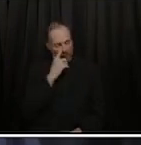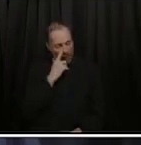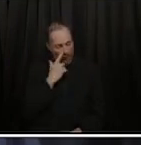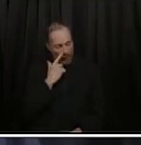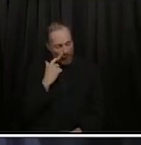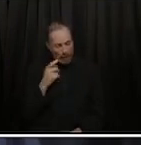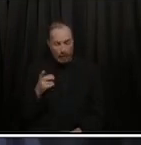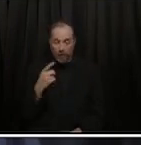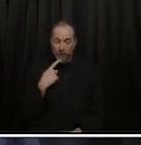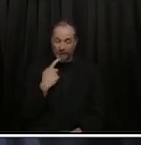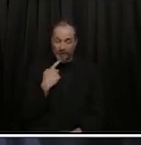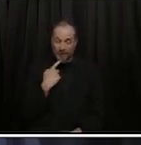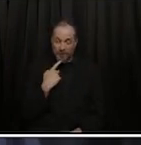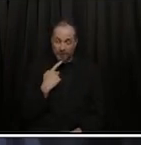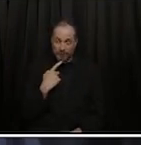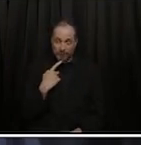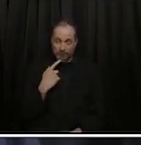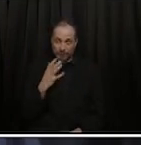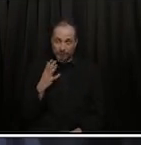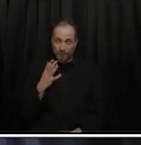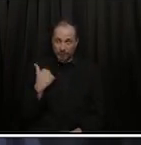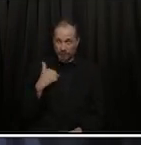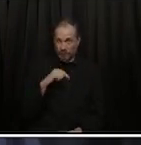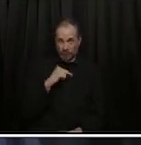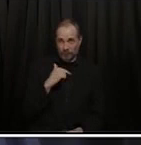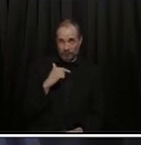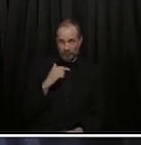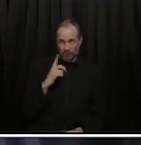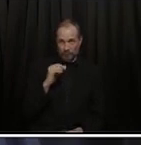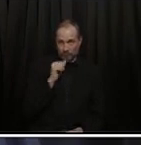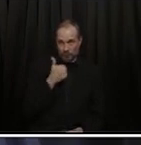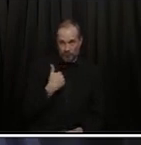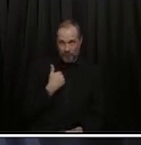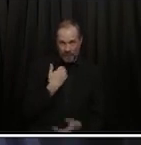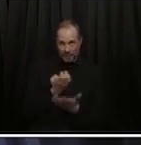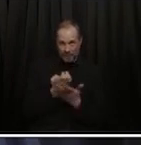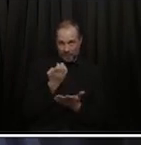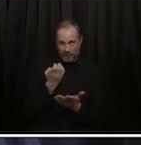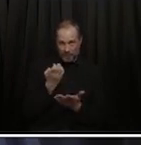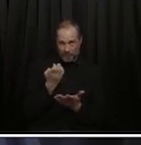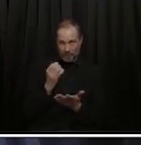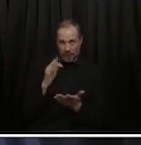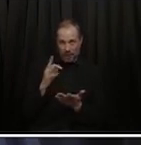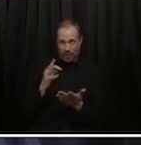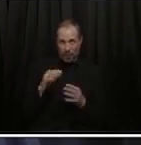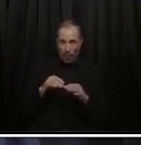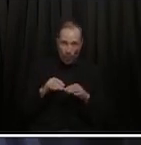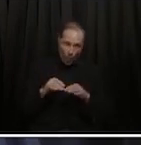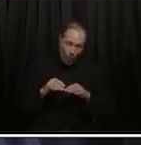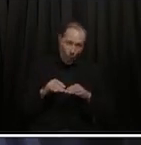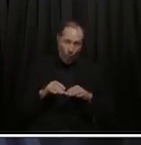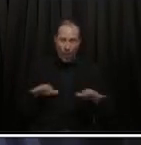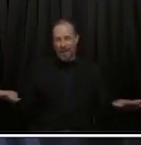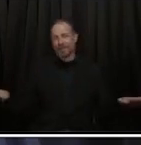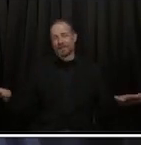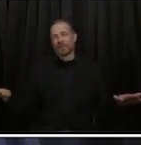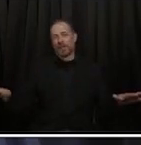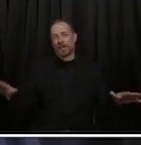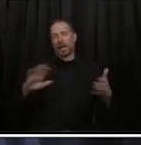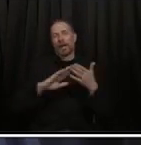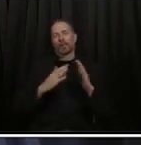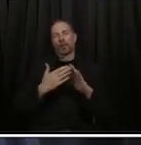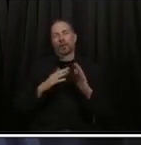You said about that we don't really have any evidence of widespread